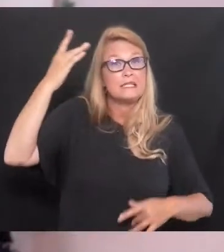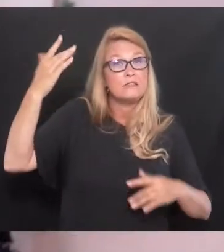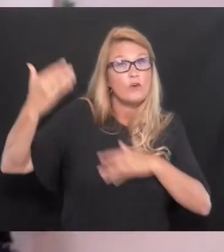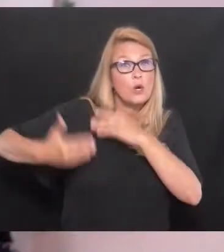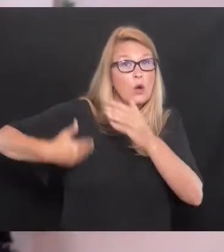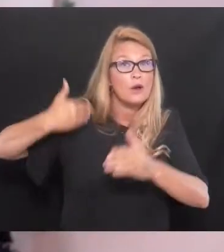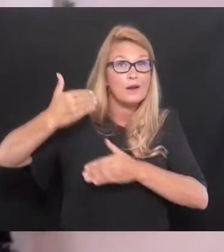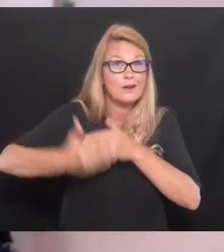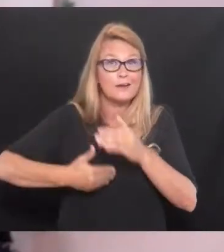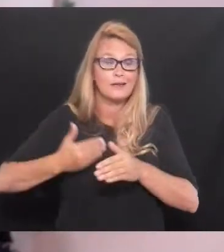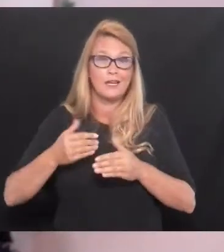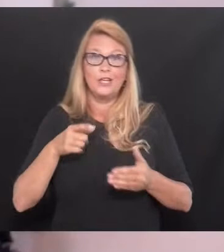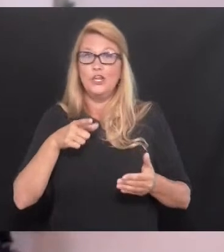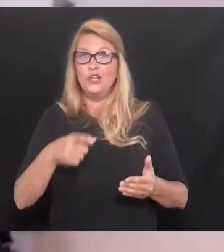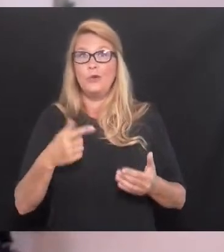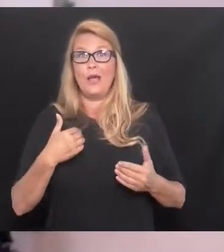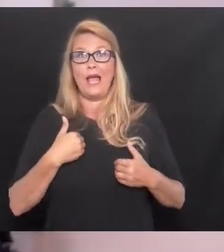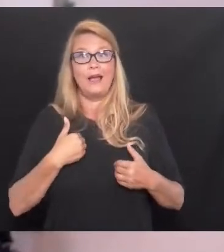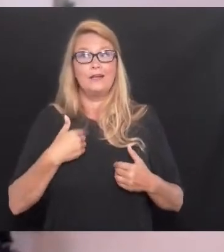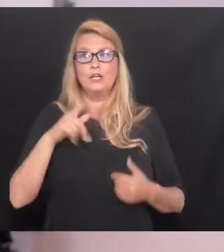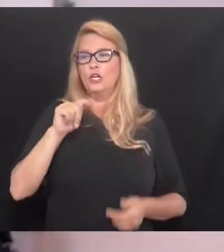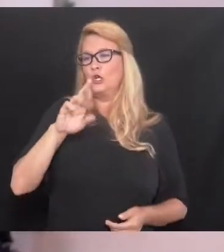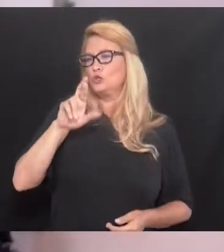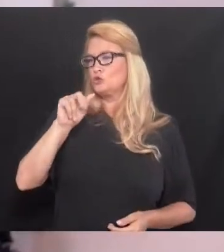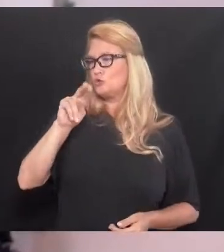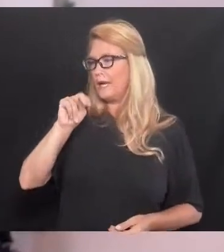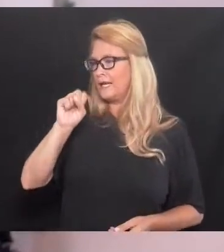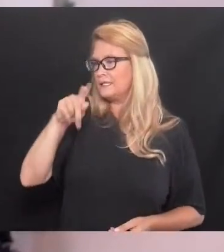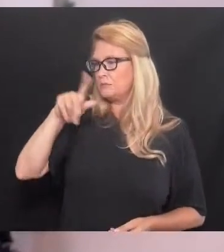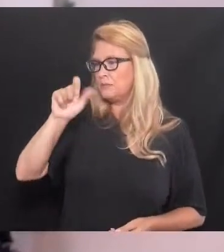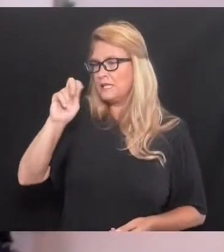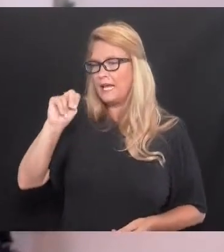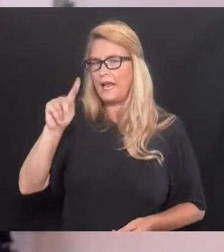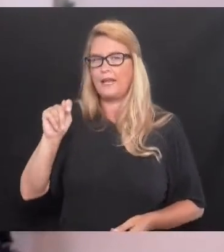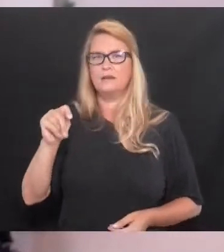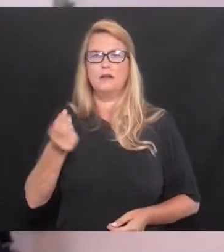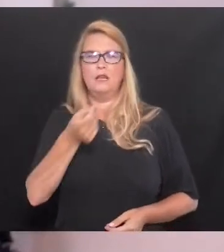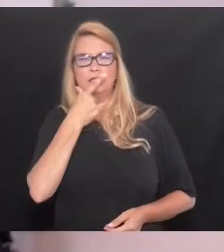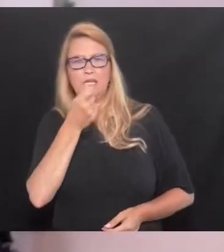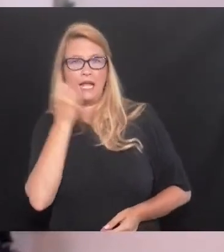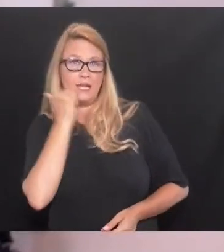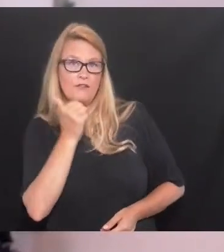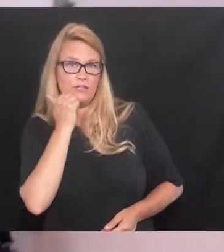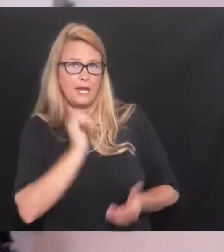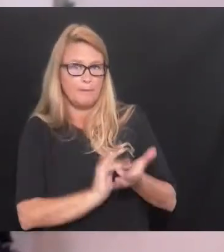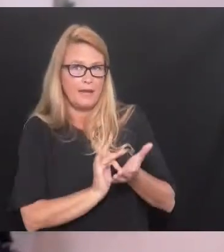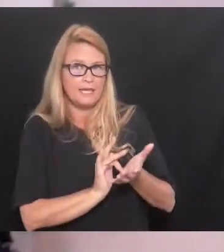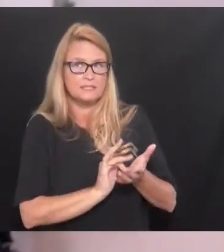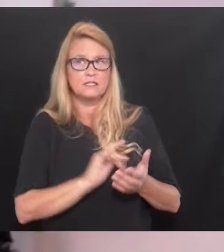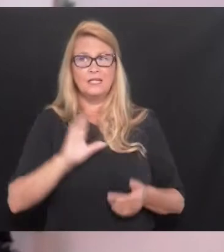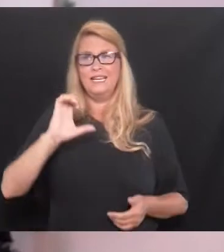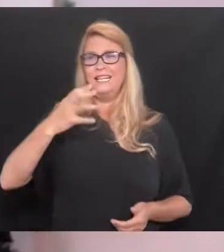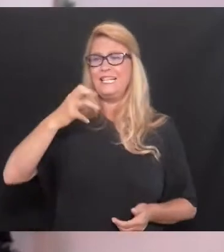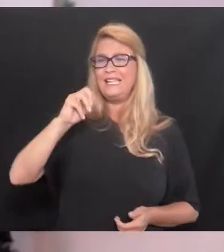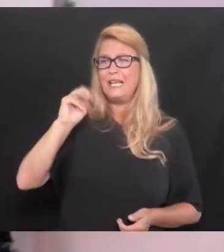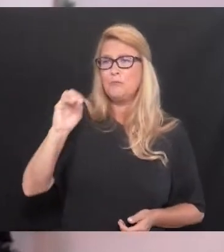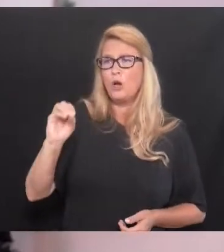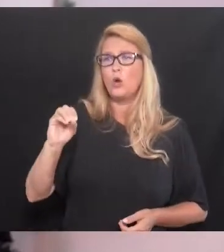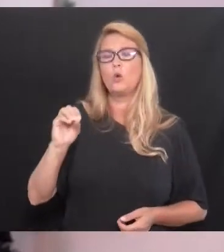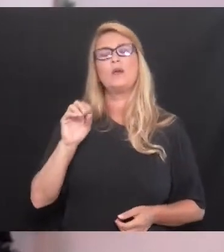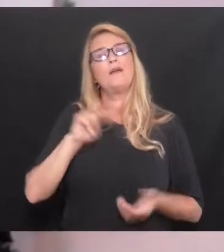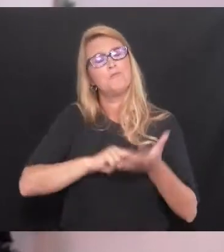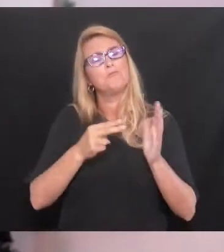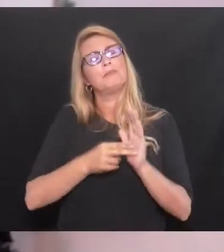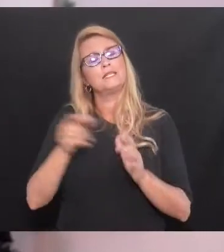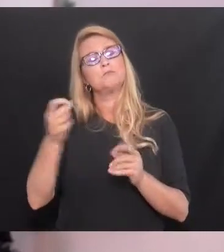are immunosuppressed, you've had a transplant, you're taking medicines, you are getting chemotherapy for a cancer, then protect